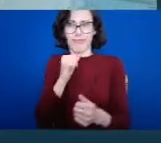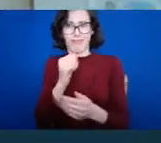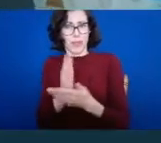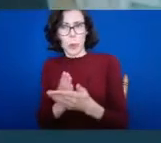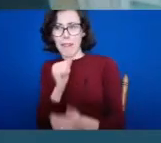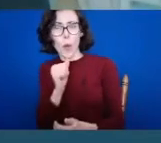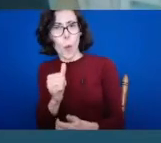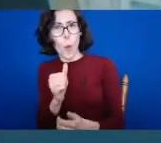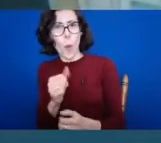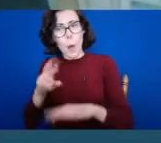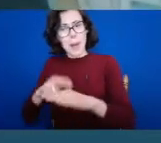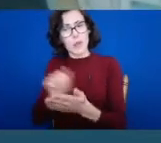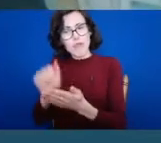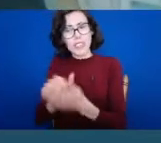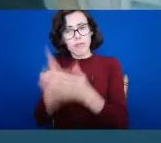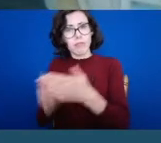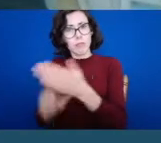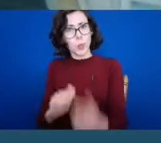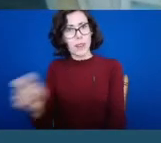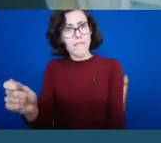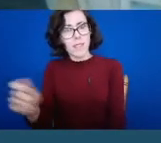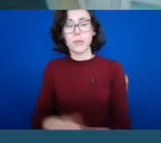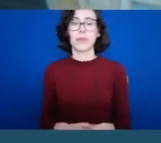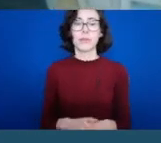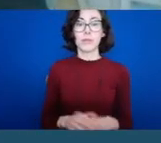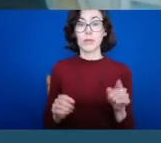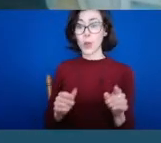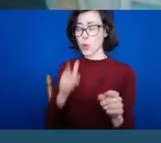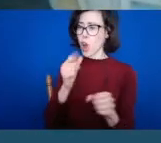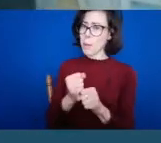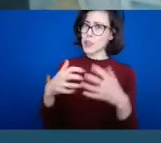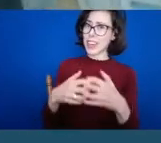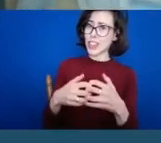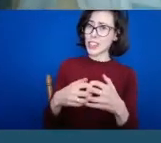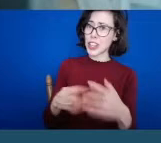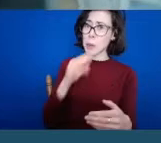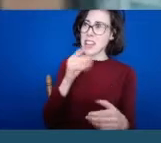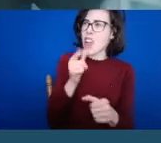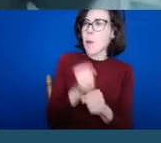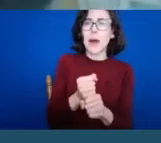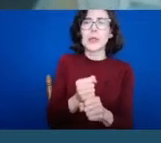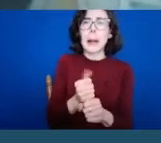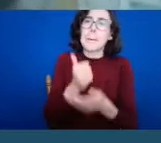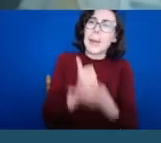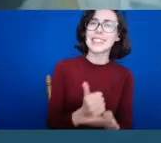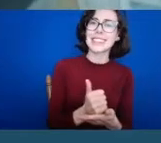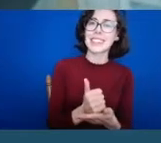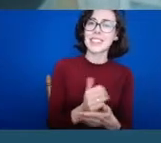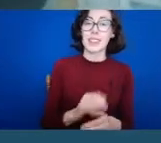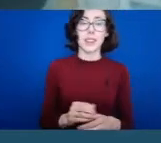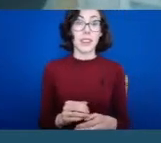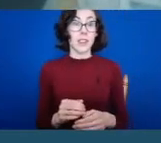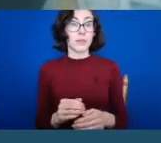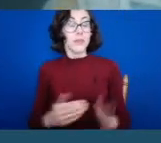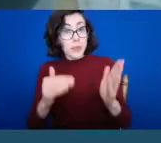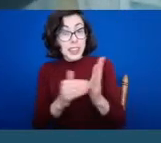talking about technology, really we're talking about the real basics, are we? To a large extent, yeah. And there's two